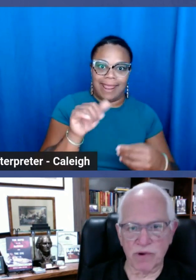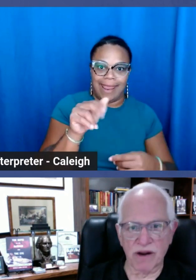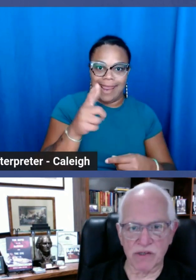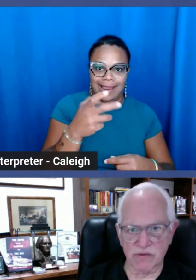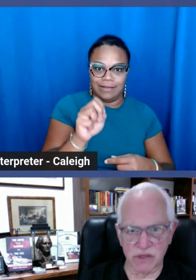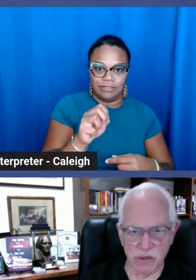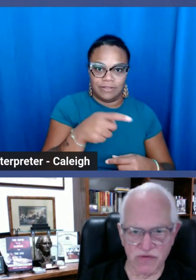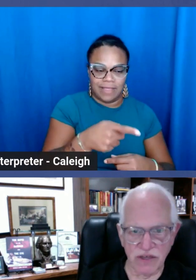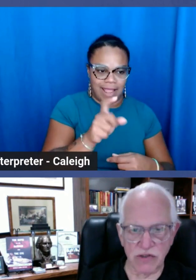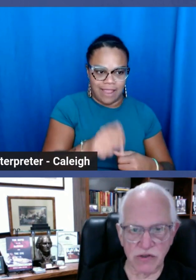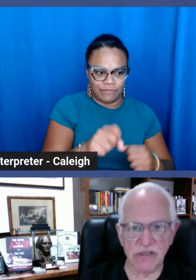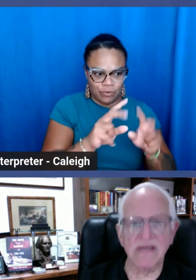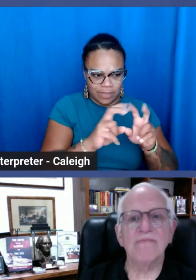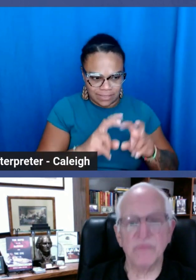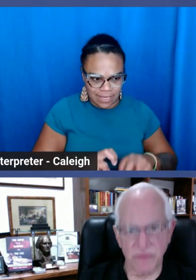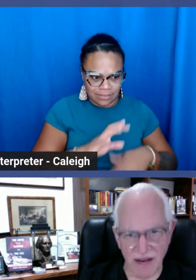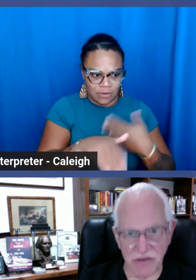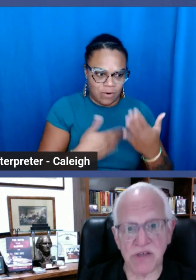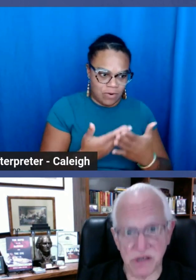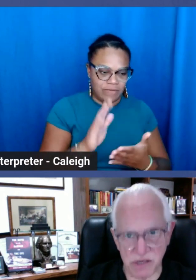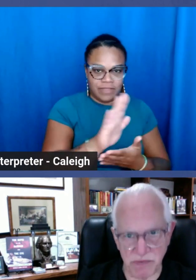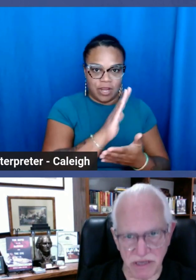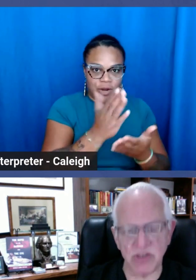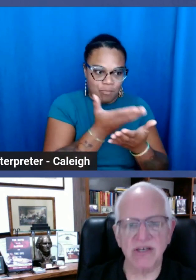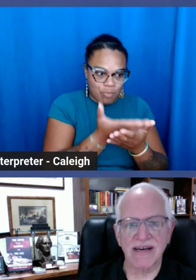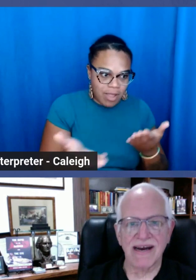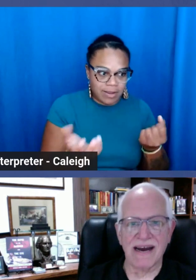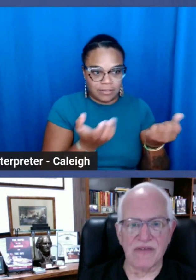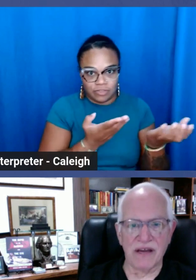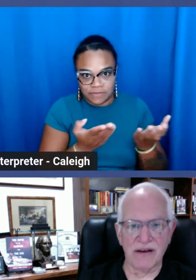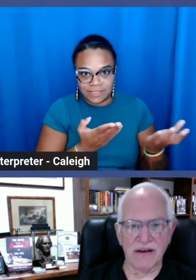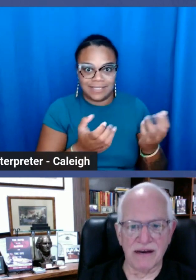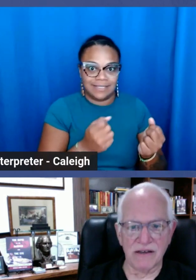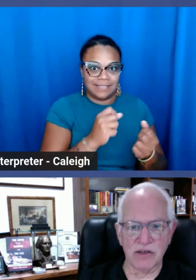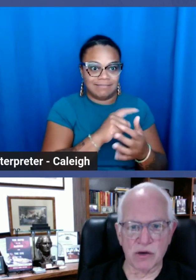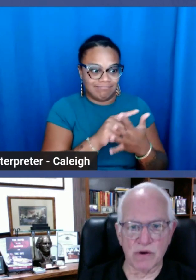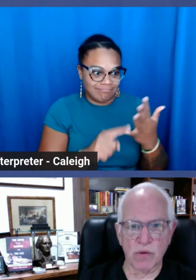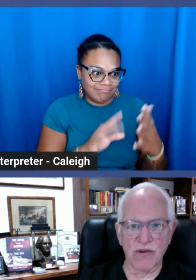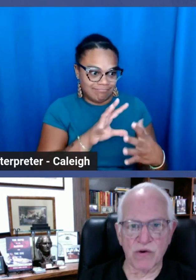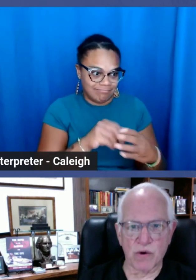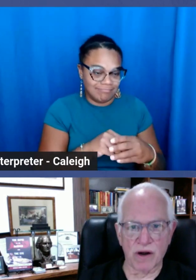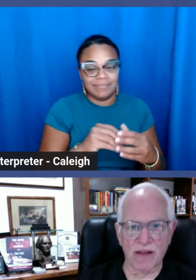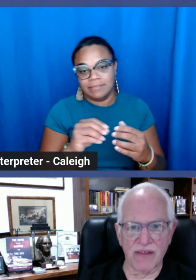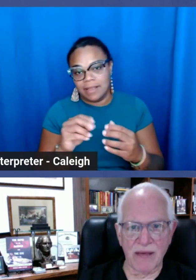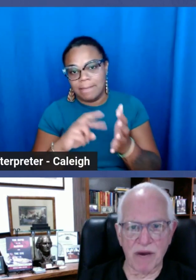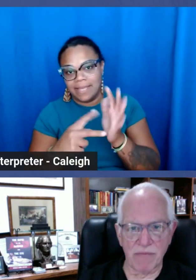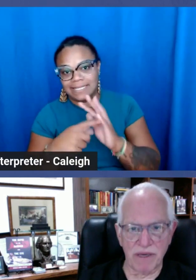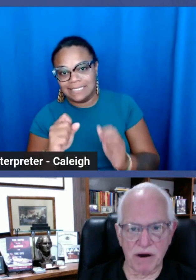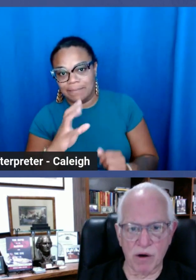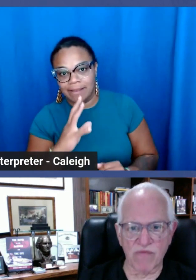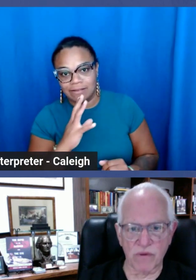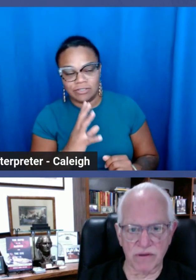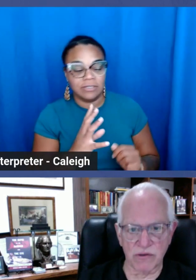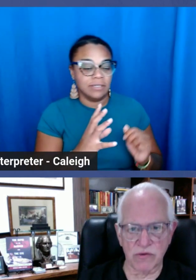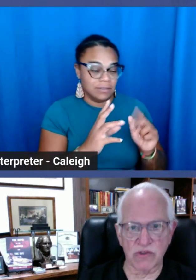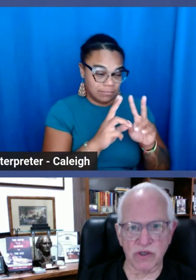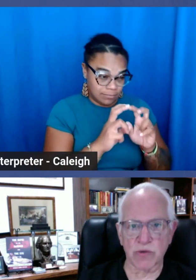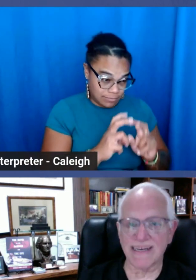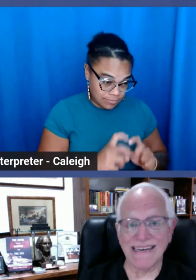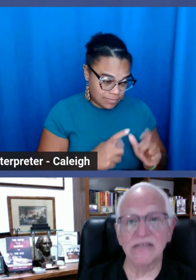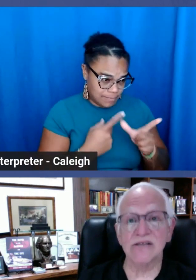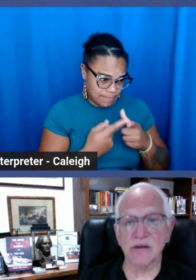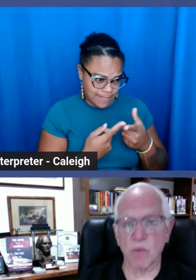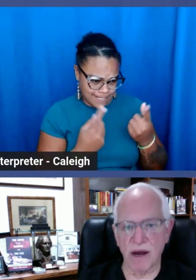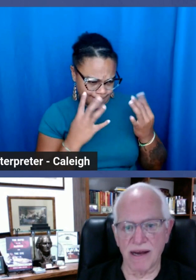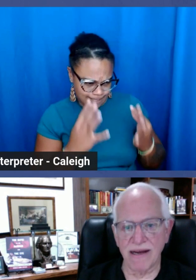all their products, services, or features, that is speech, and then determine whether or not that might be harmful to